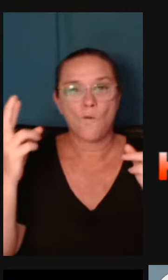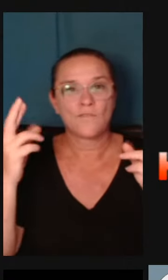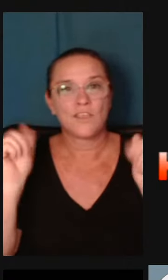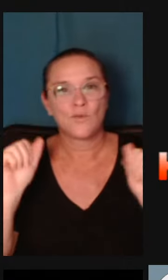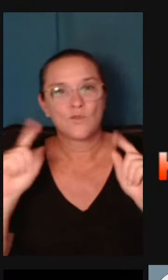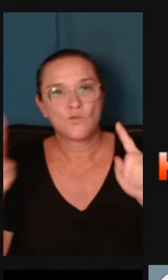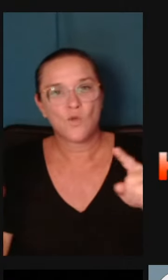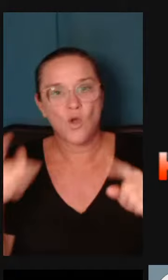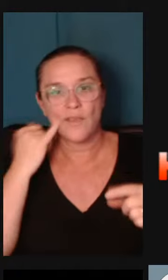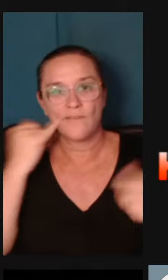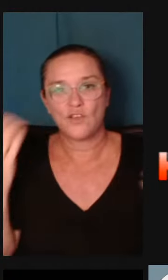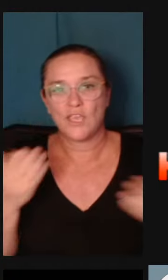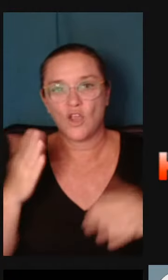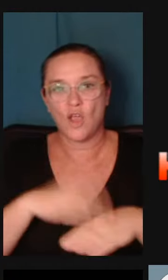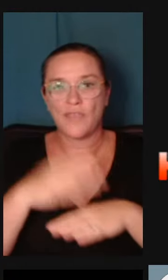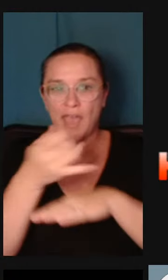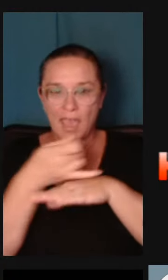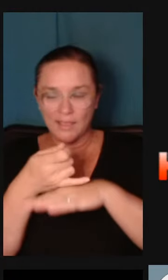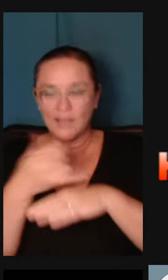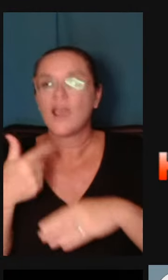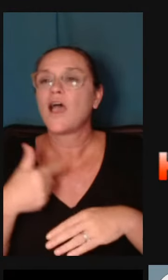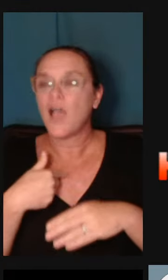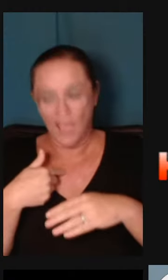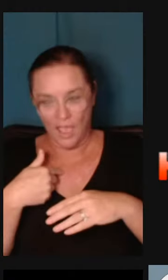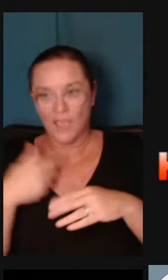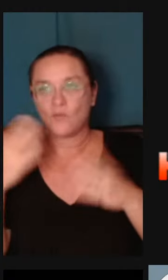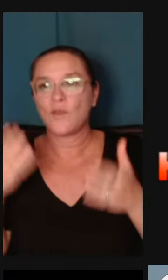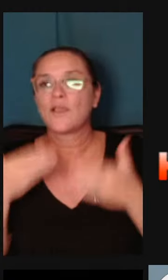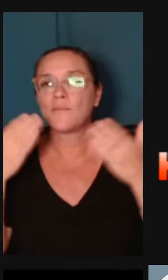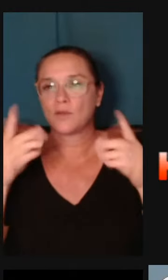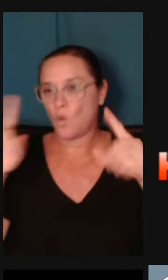if you're on the island. Recommend checking this out.